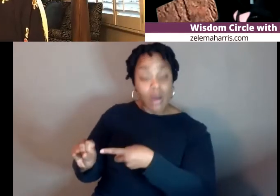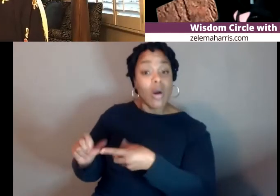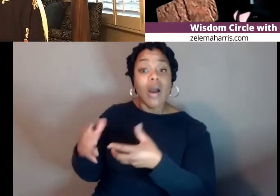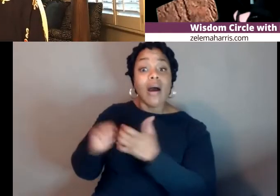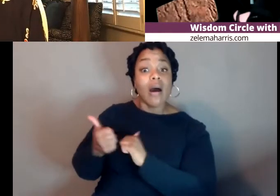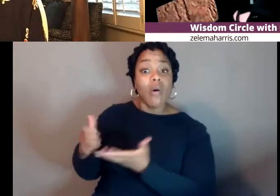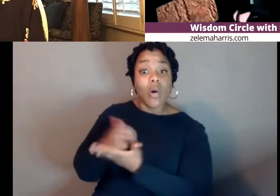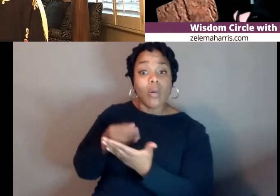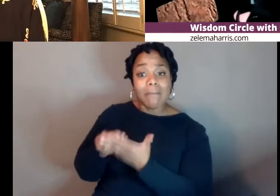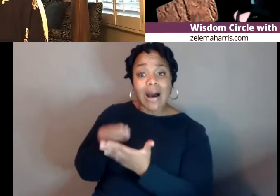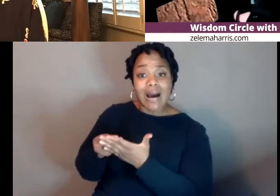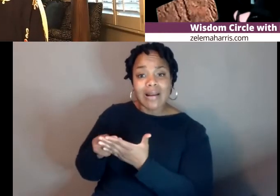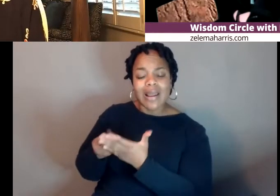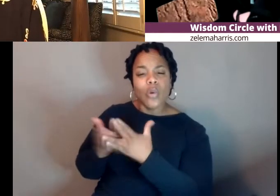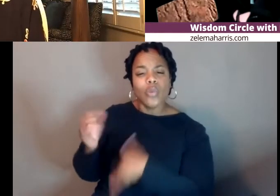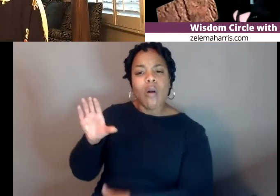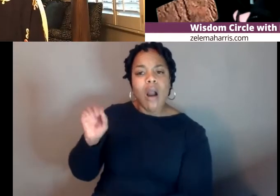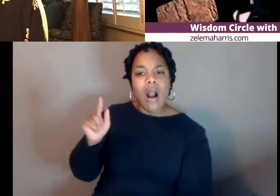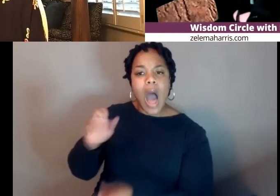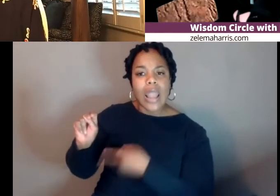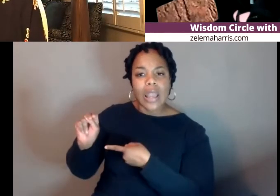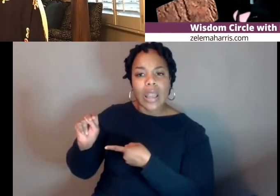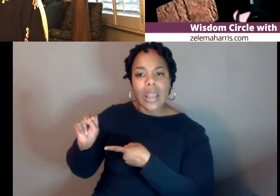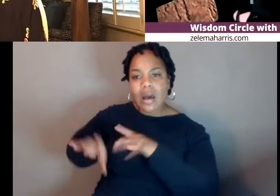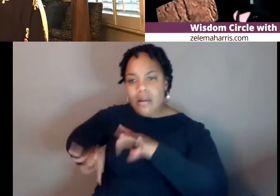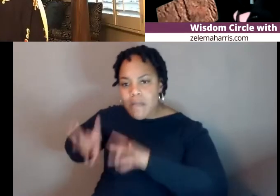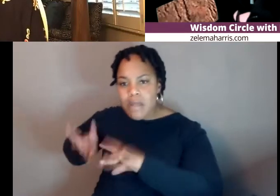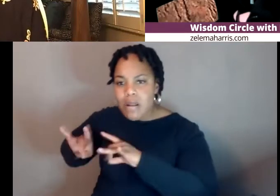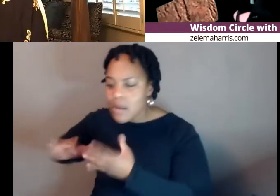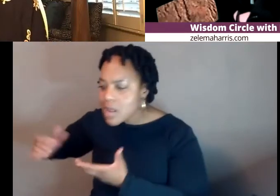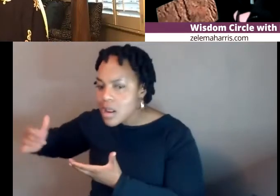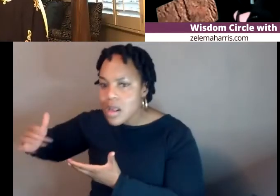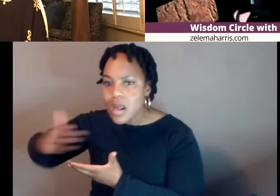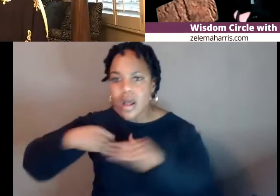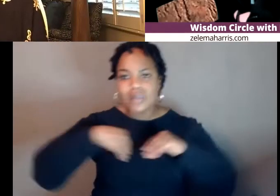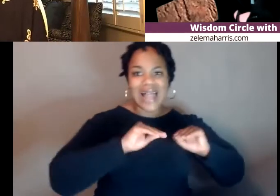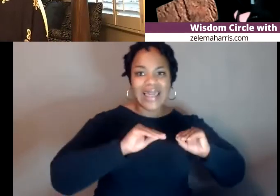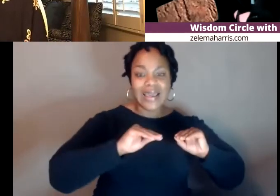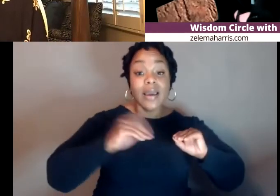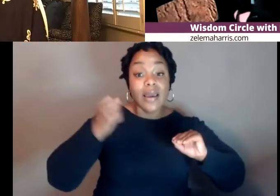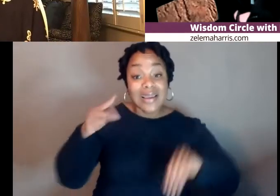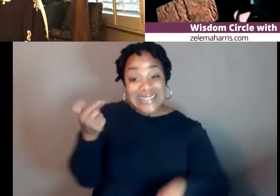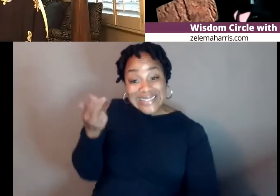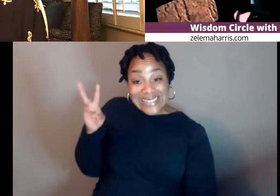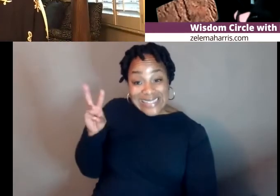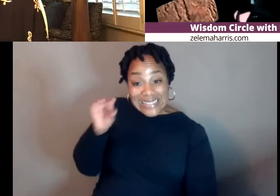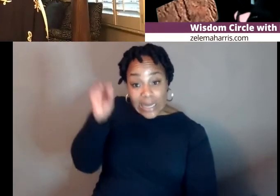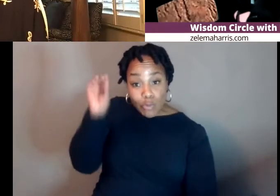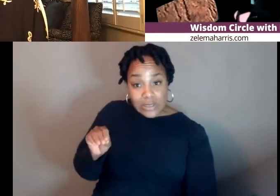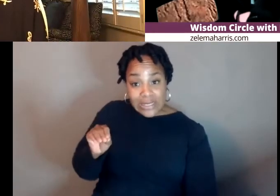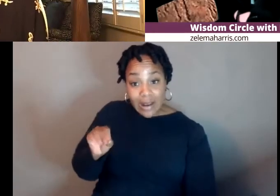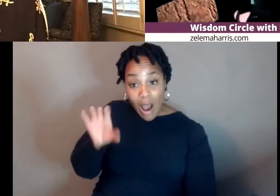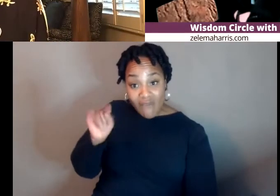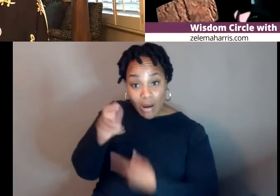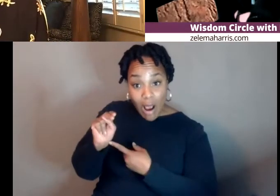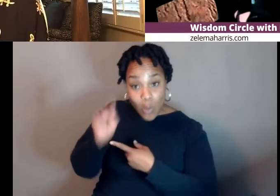60% of the cotton in this world was grown